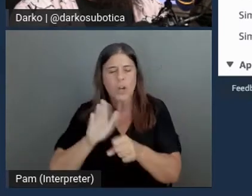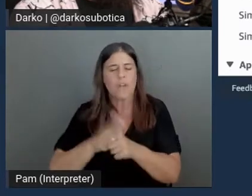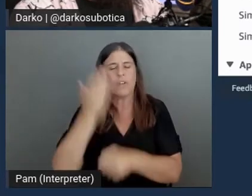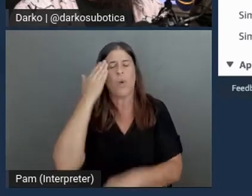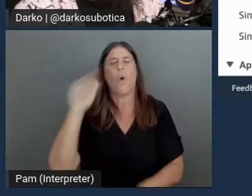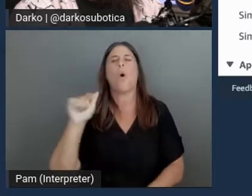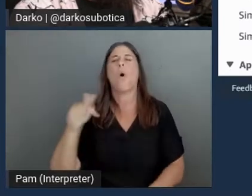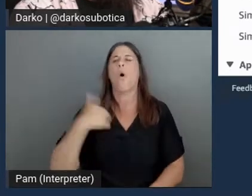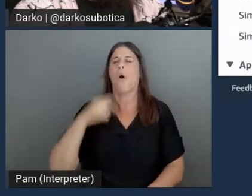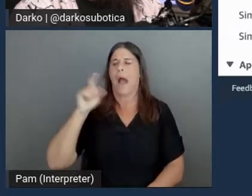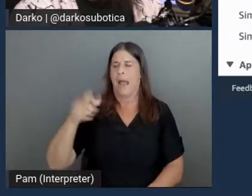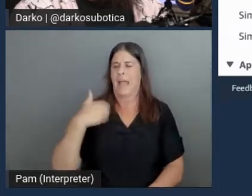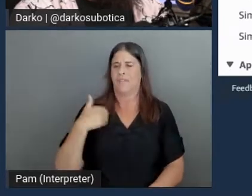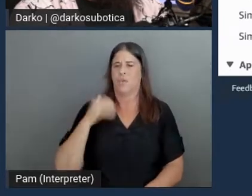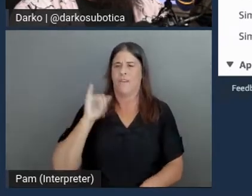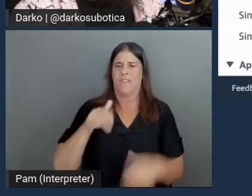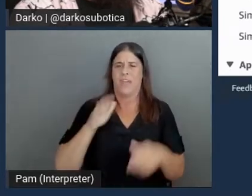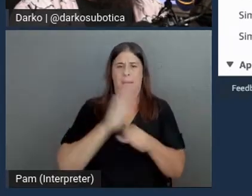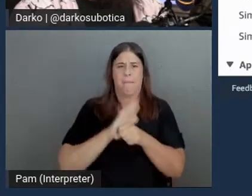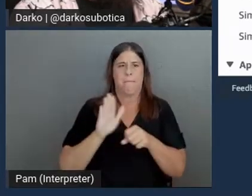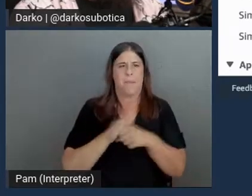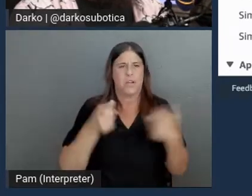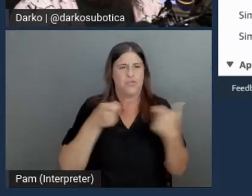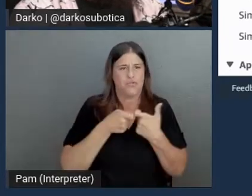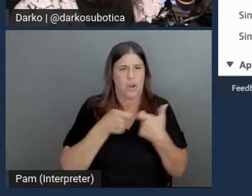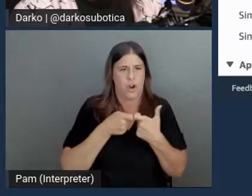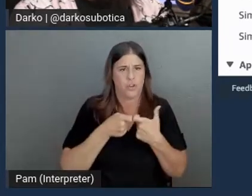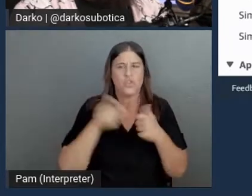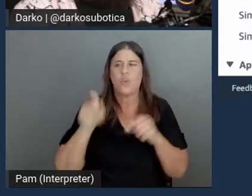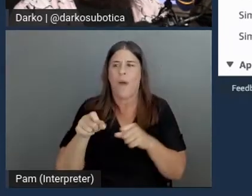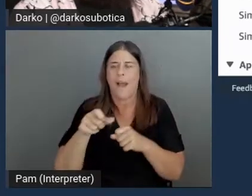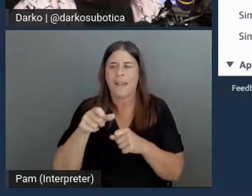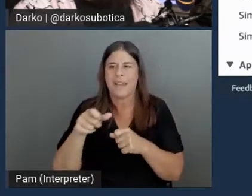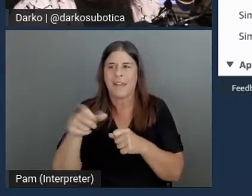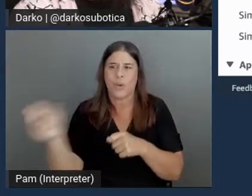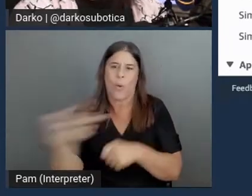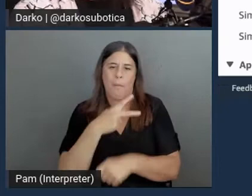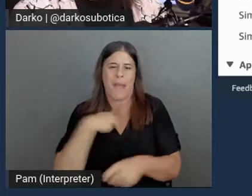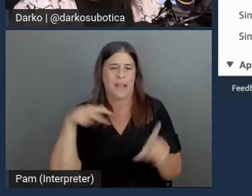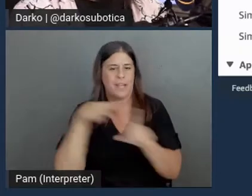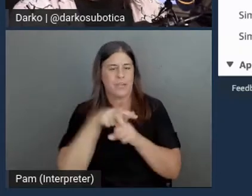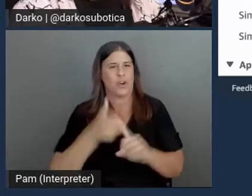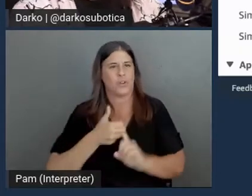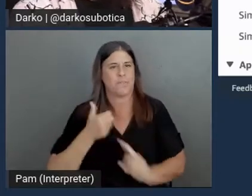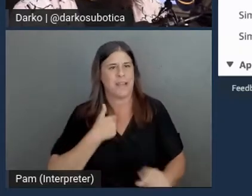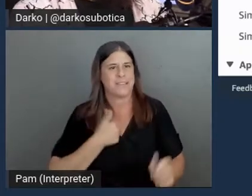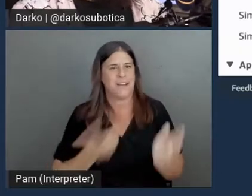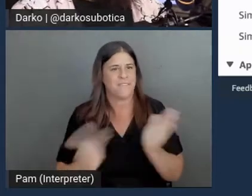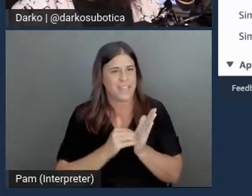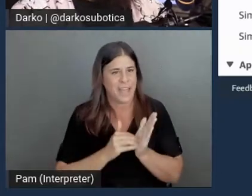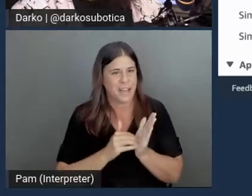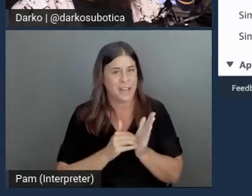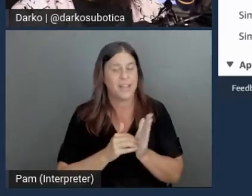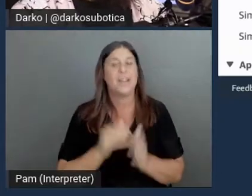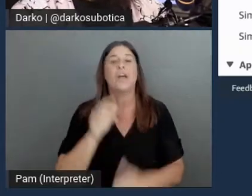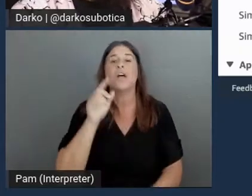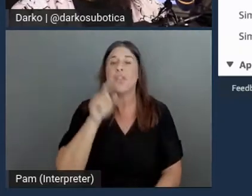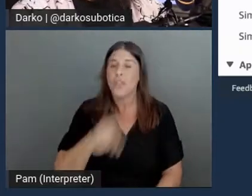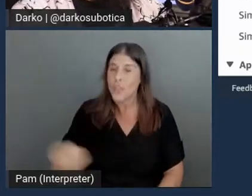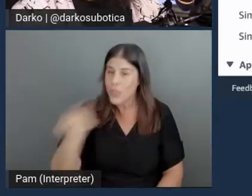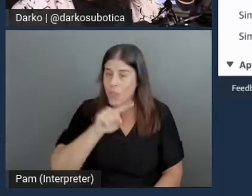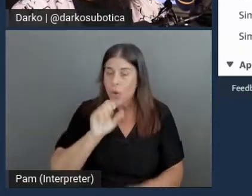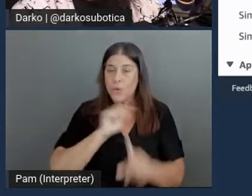X amount of charge so that I can actually go back to my charge station and figure it out. So these sort of test cases